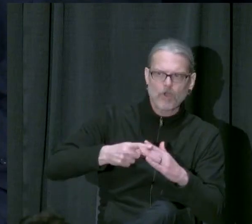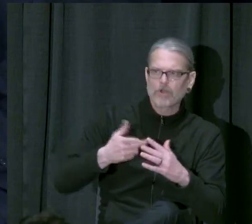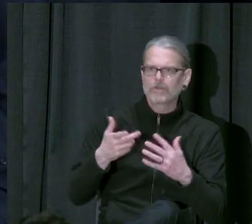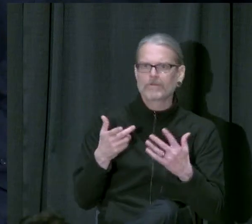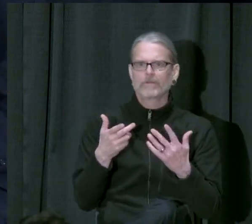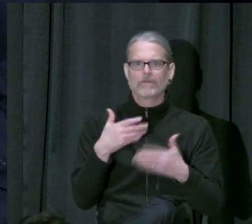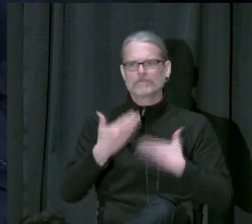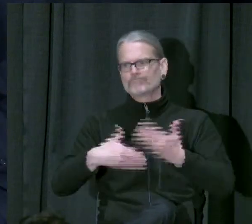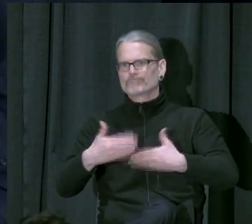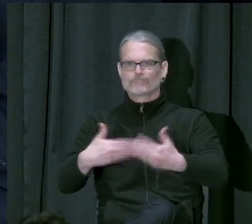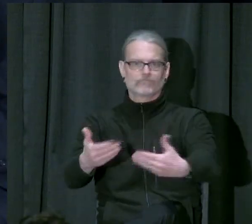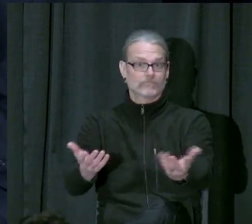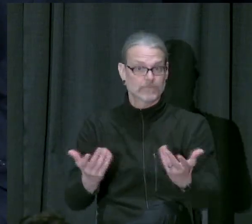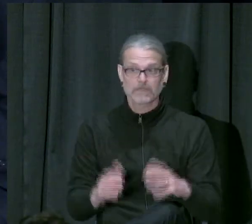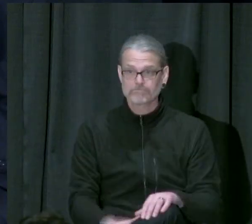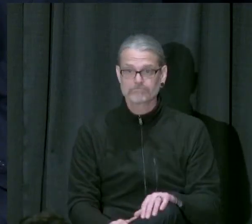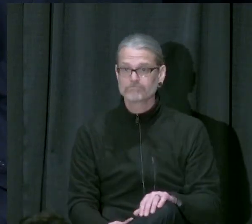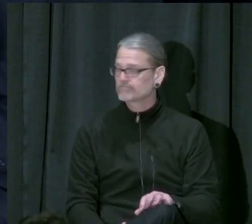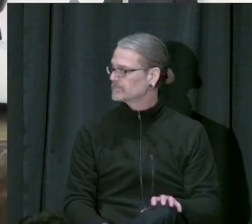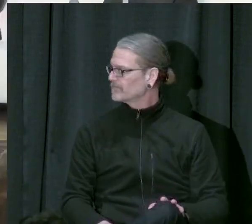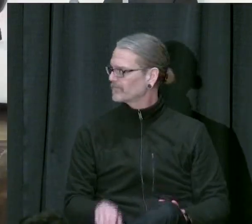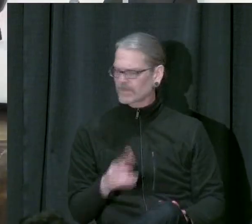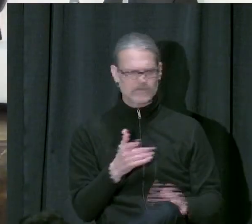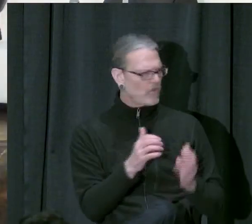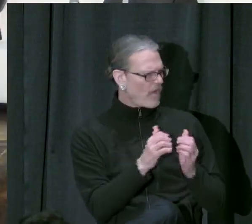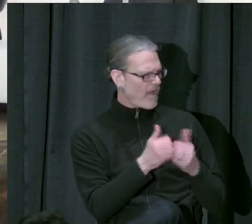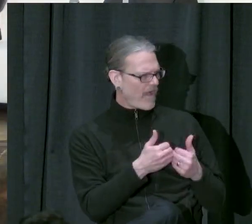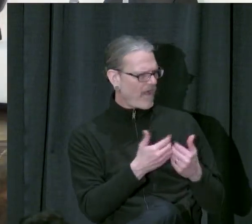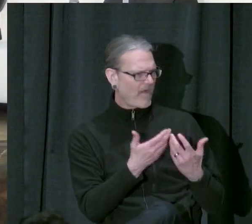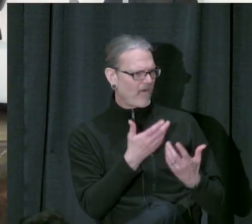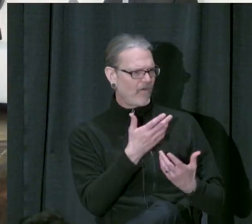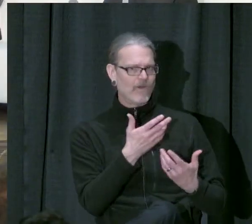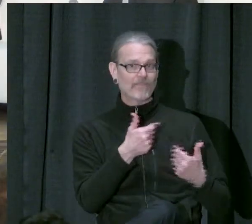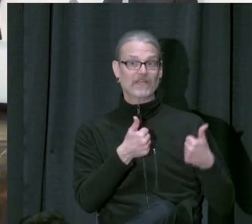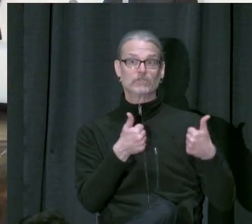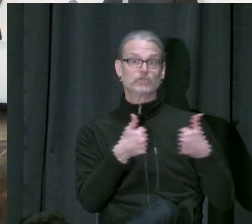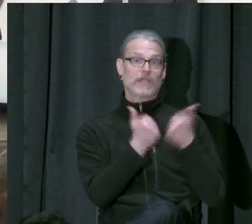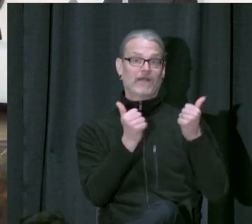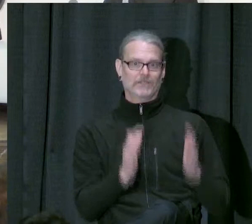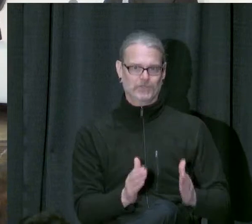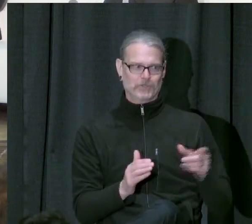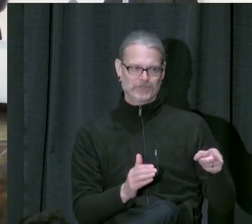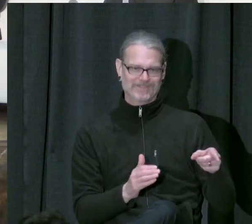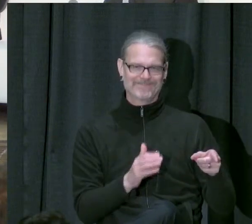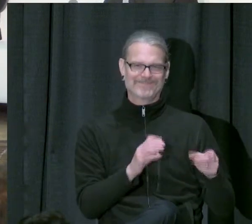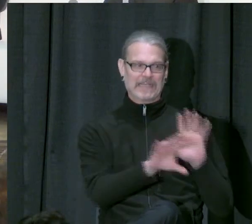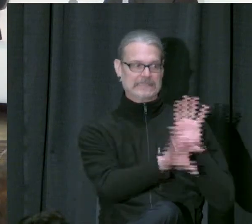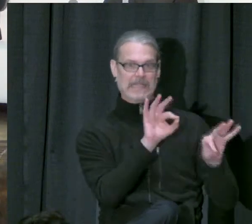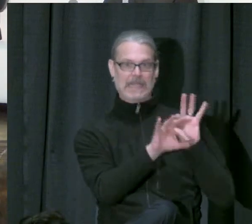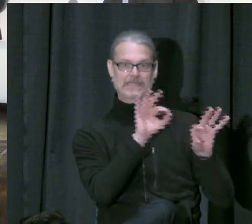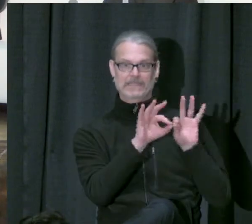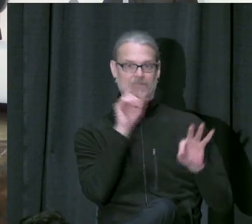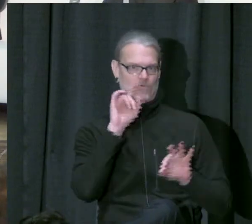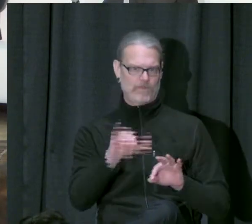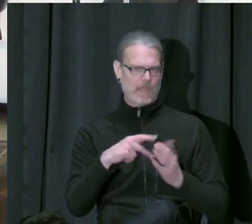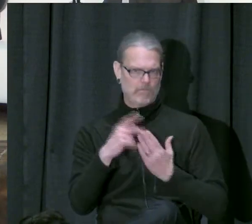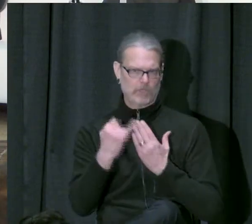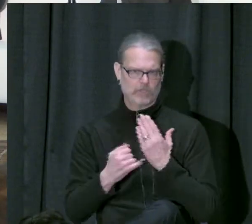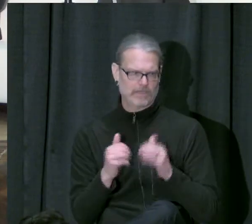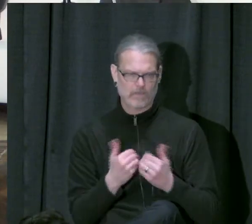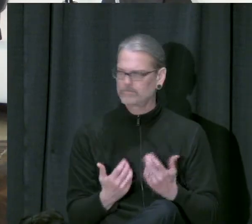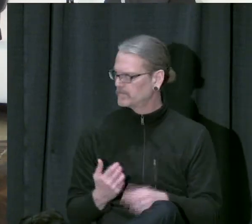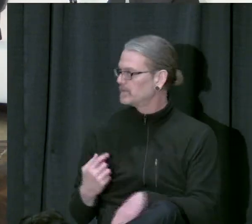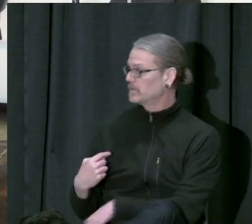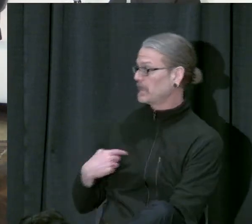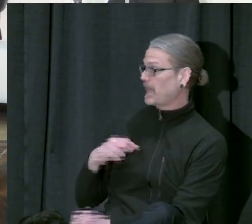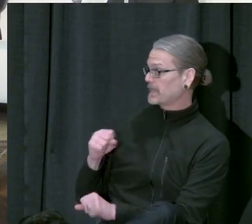little program after a while. So how are the challengers selected for this innovation? So I can speak on